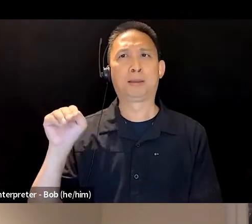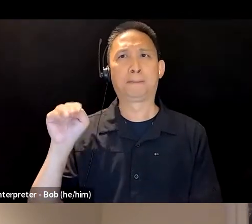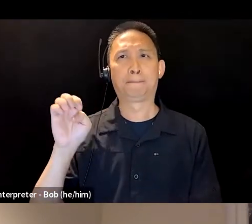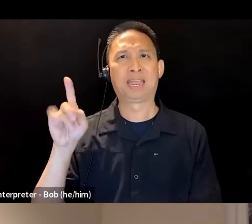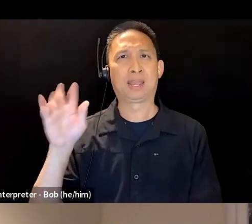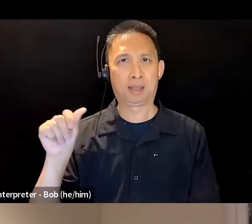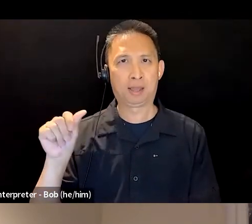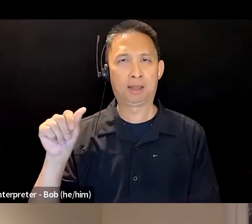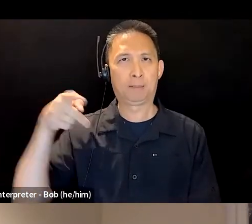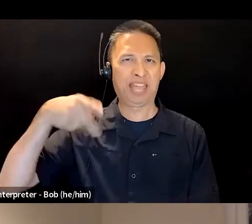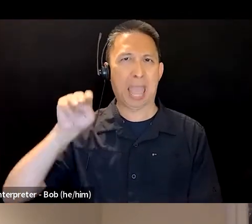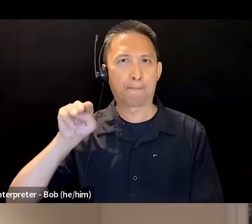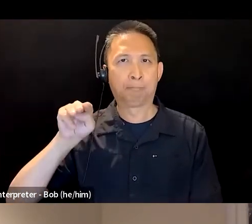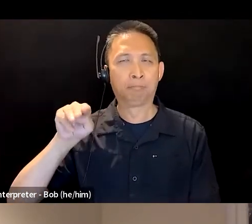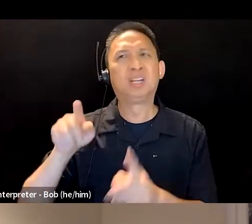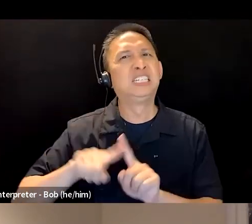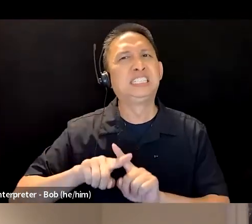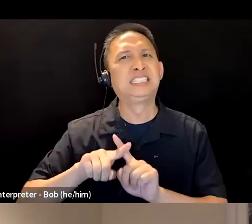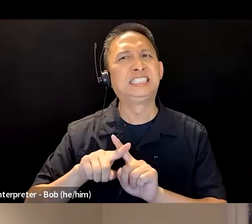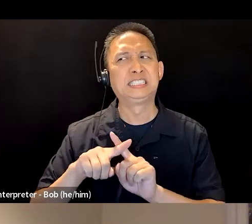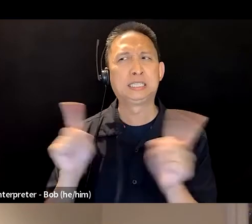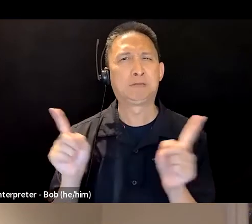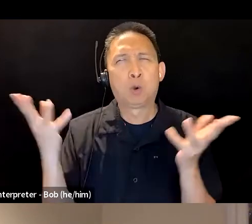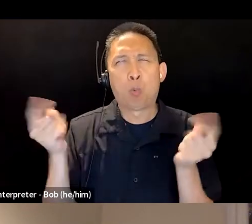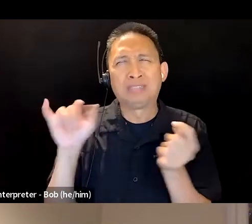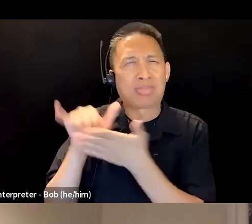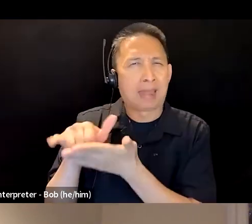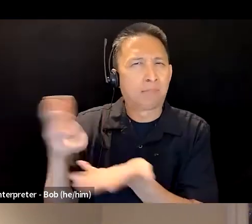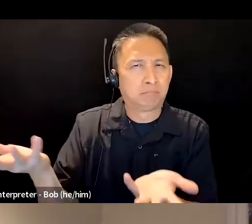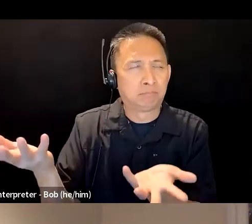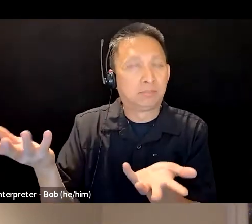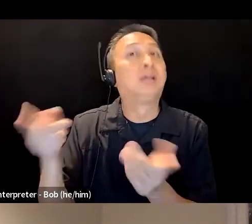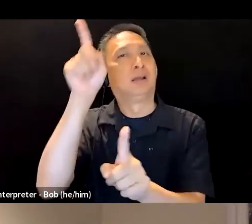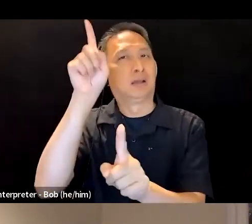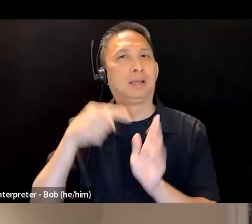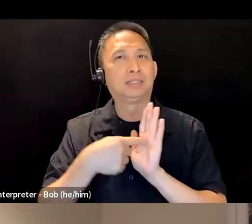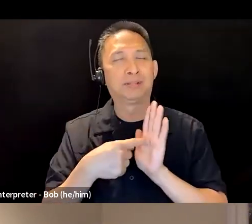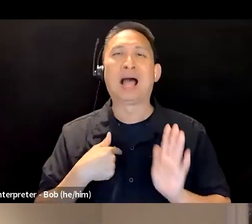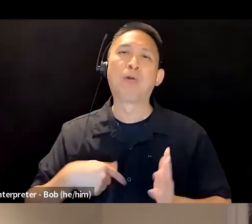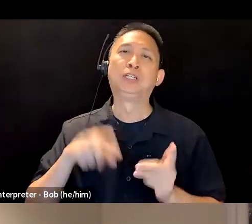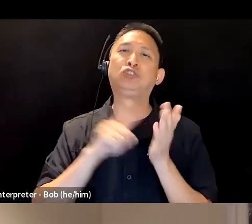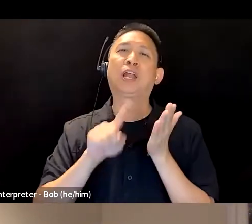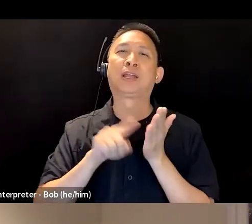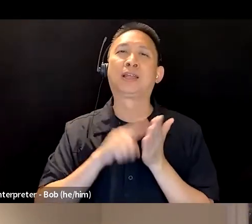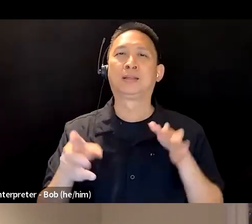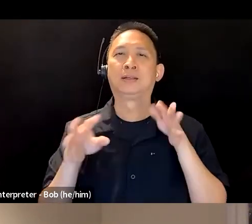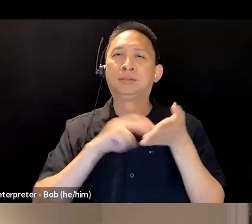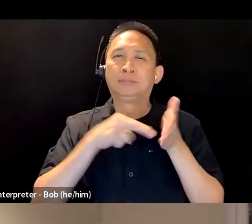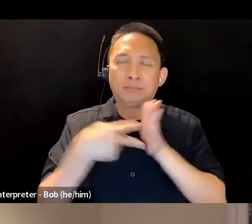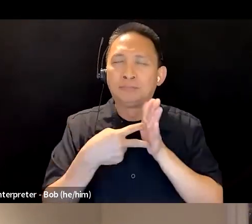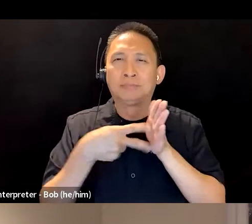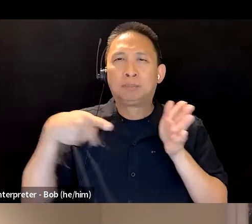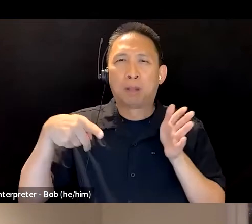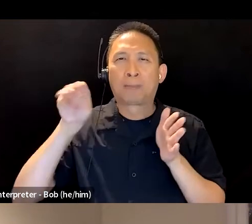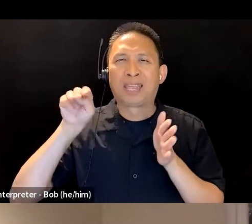are our expectations? You know, and so I was reading up definitions of public media, and it's